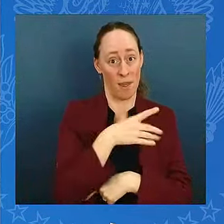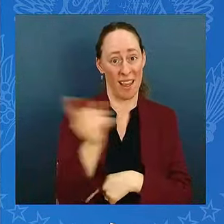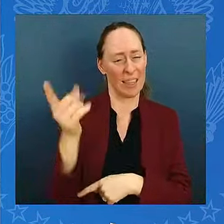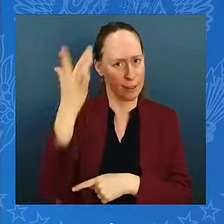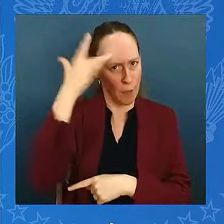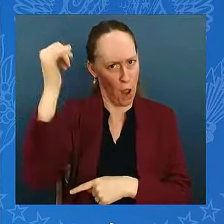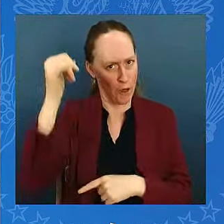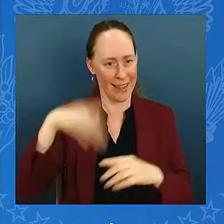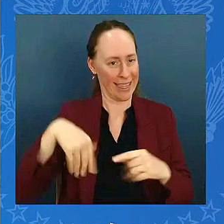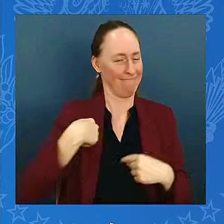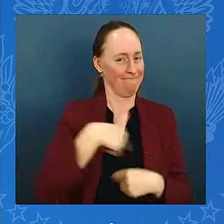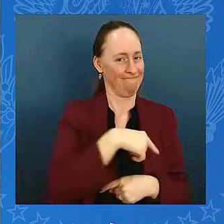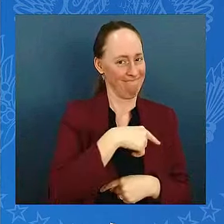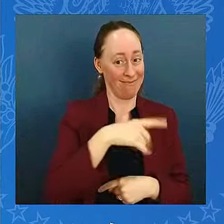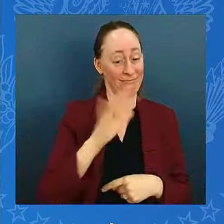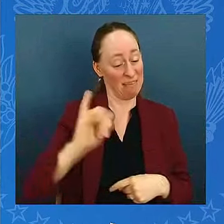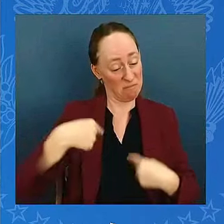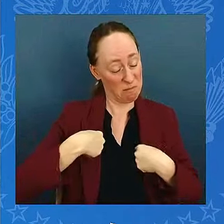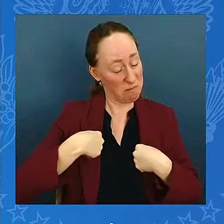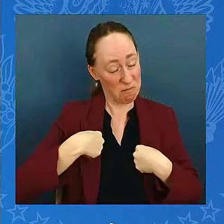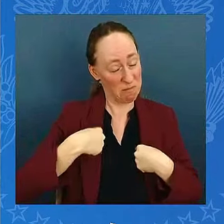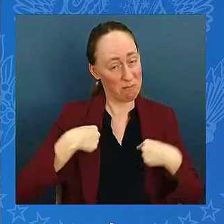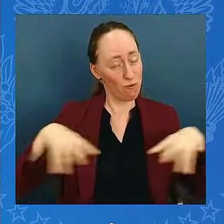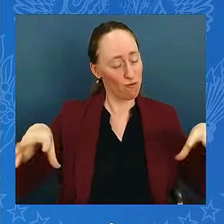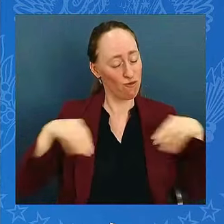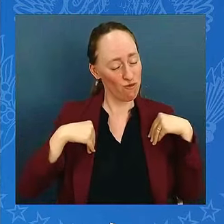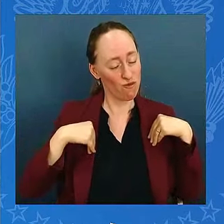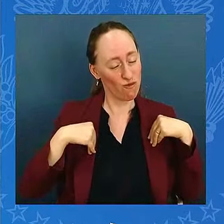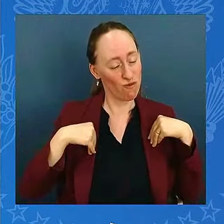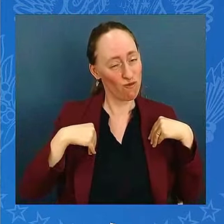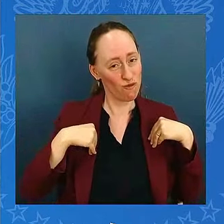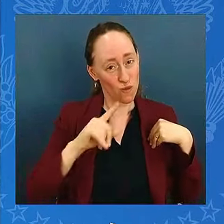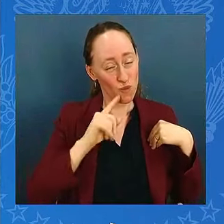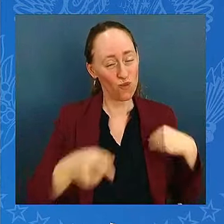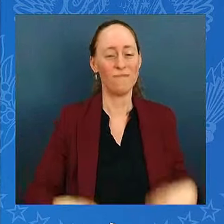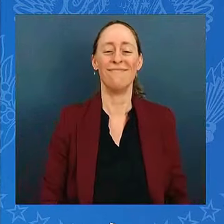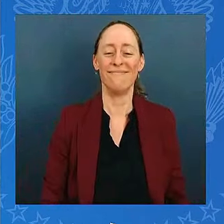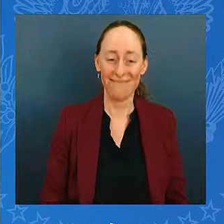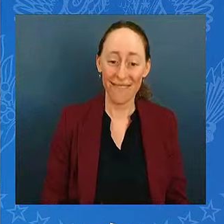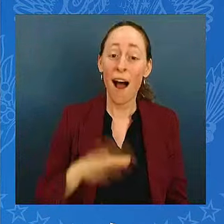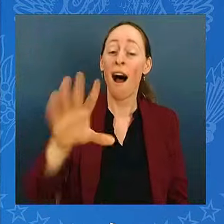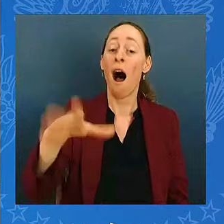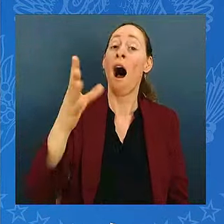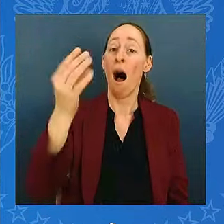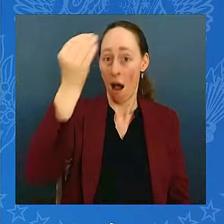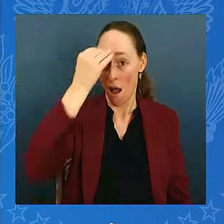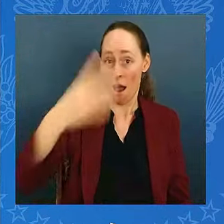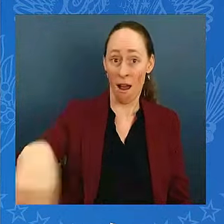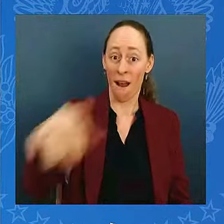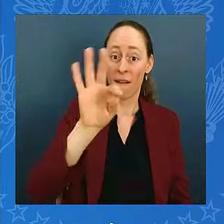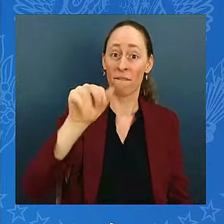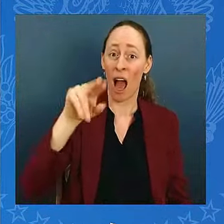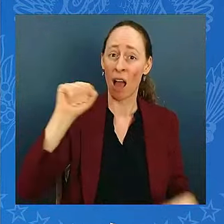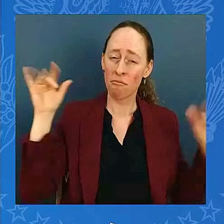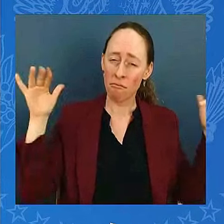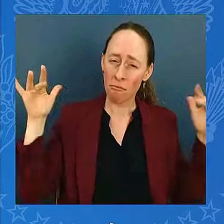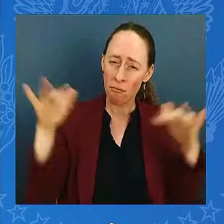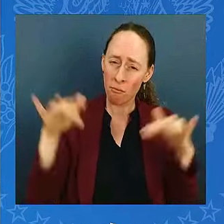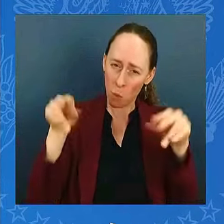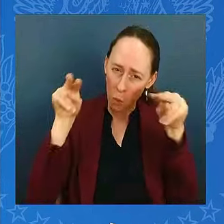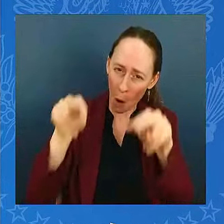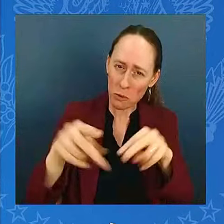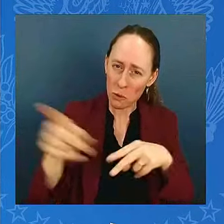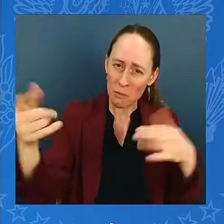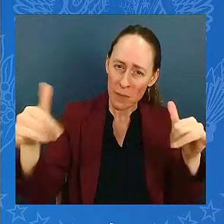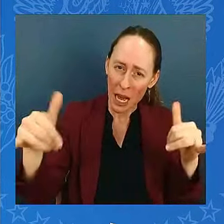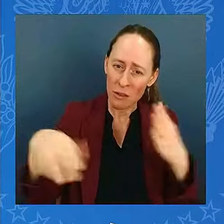When fans watch you play, they also see the power of the example off the field as well. It matters. I really mean it. You lead the